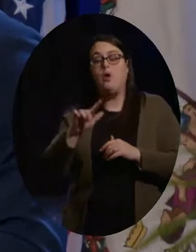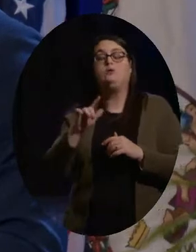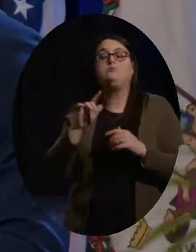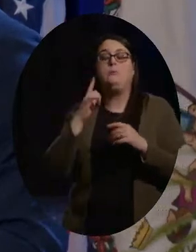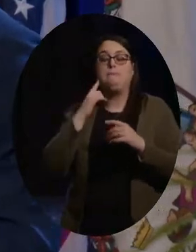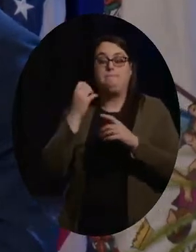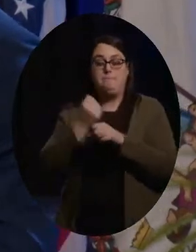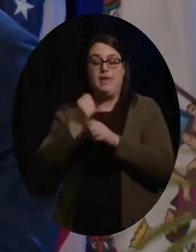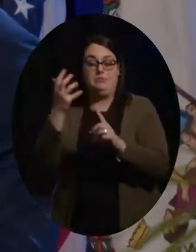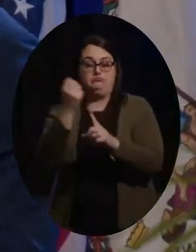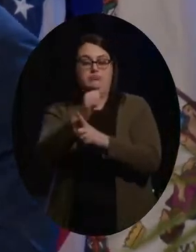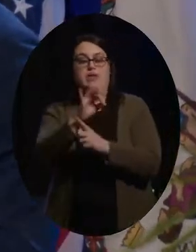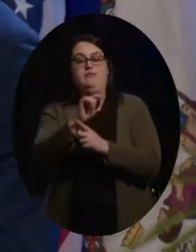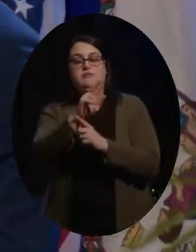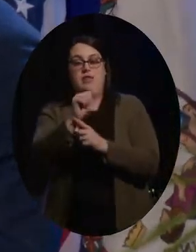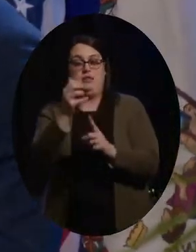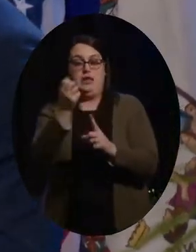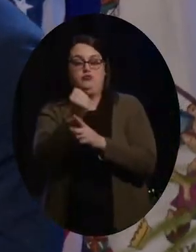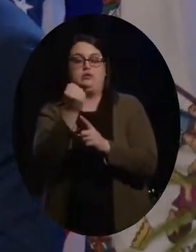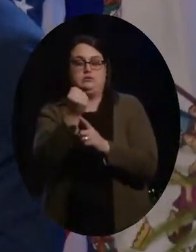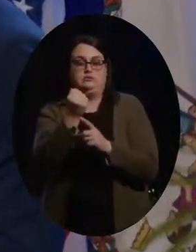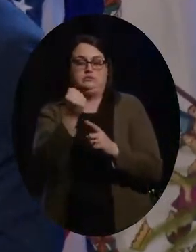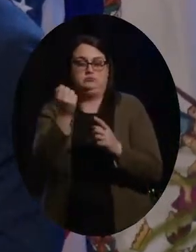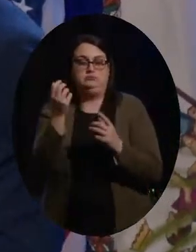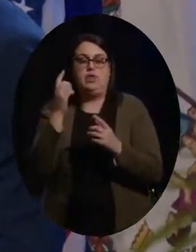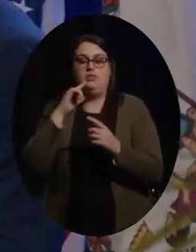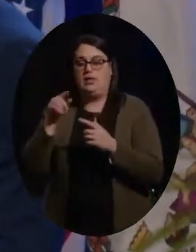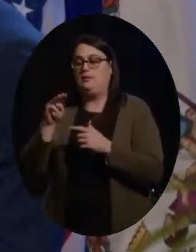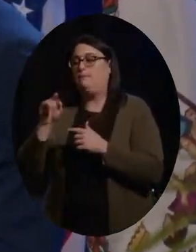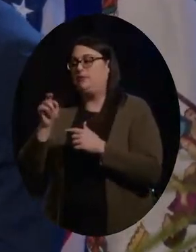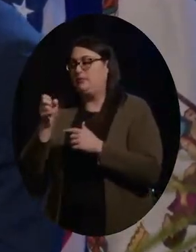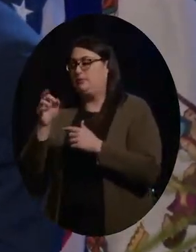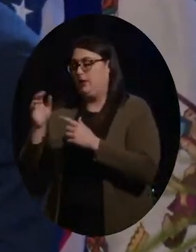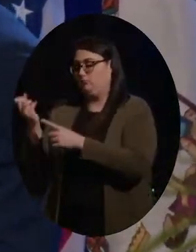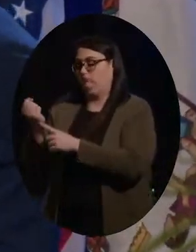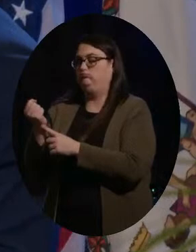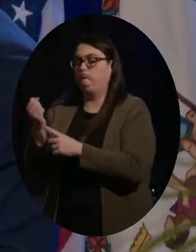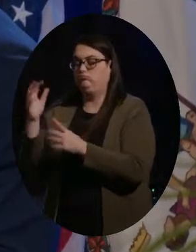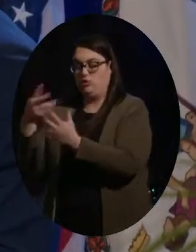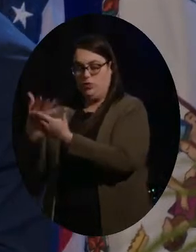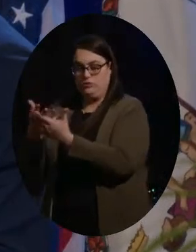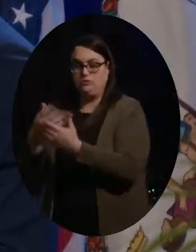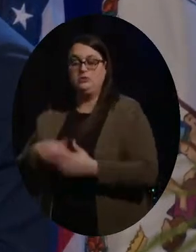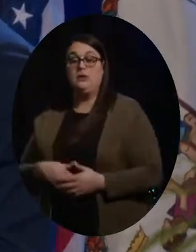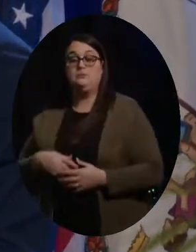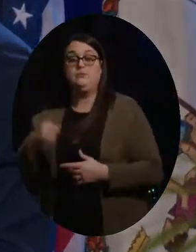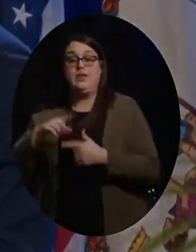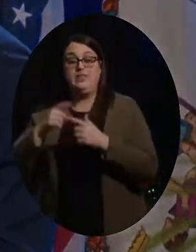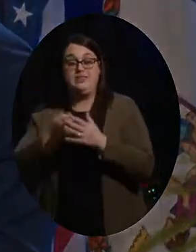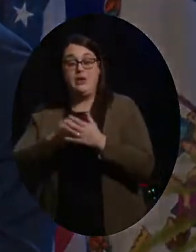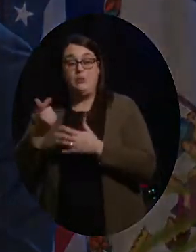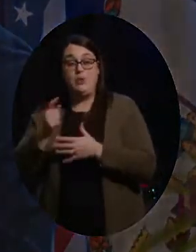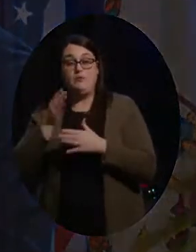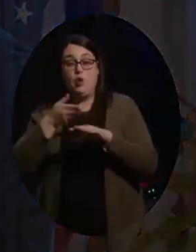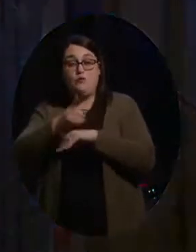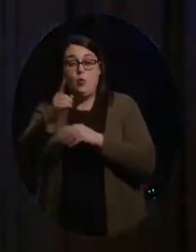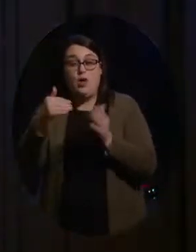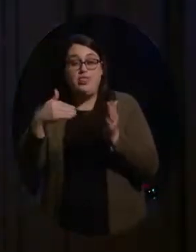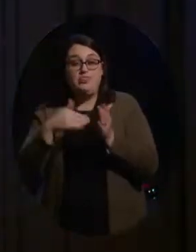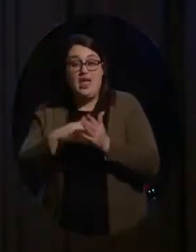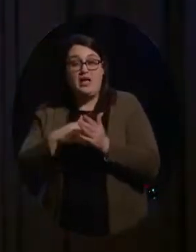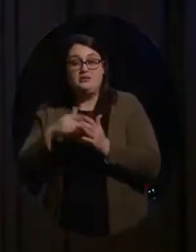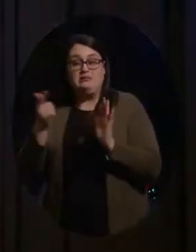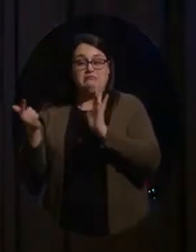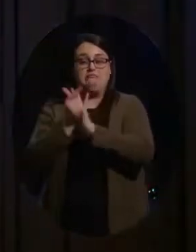arrests and 167 misdemeanor arrests. And RPD removed over 1,000 illegal guns from our